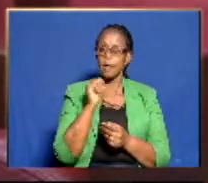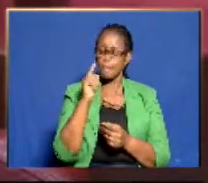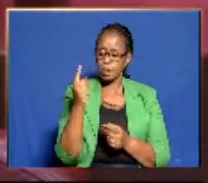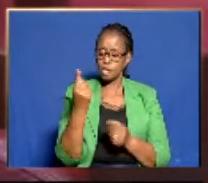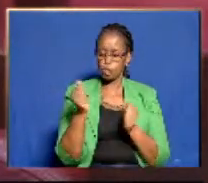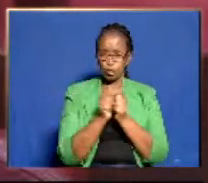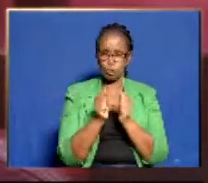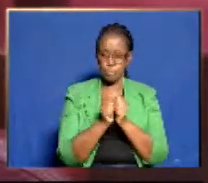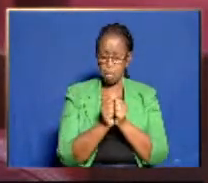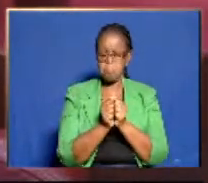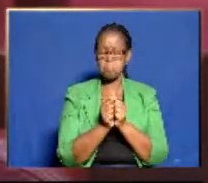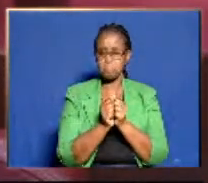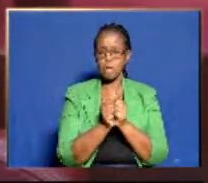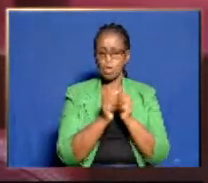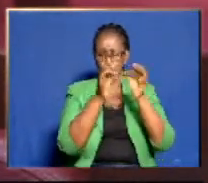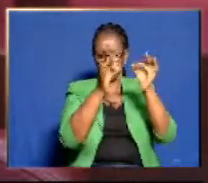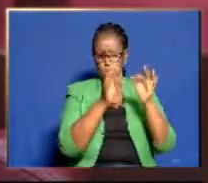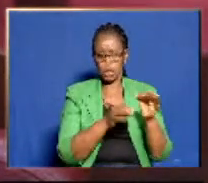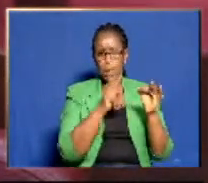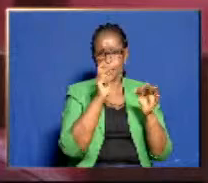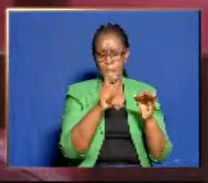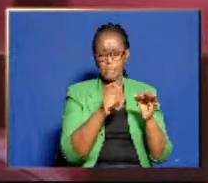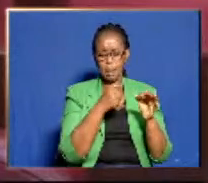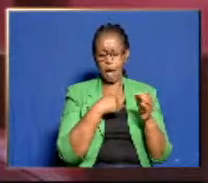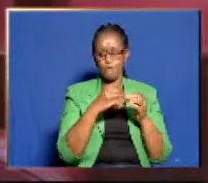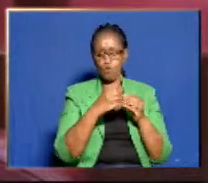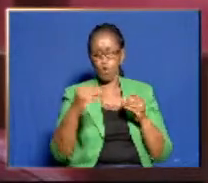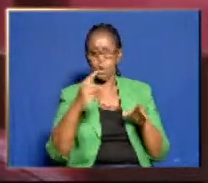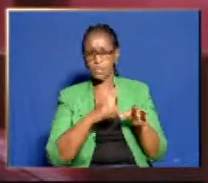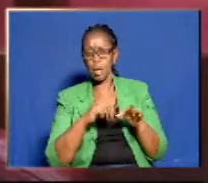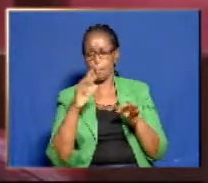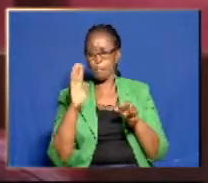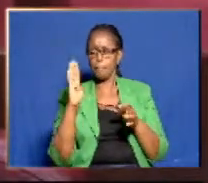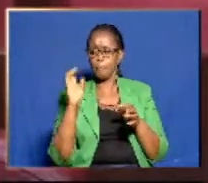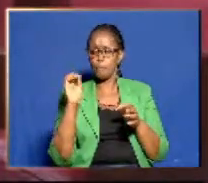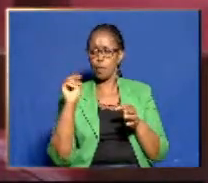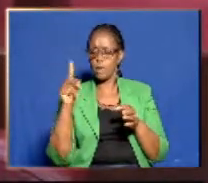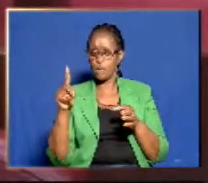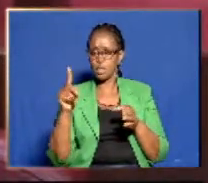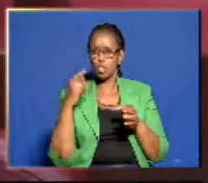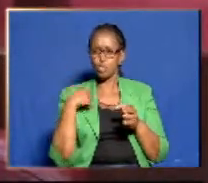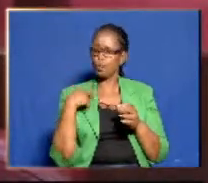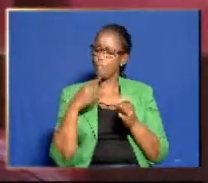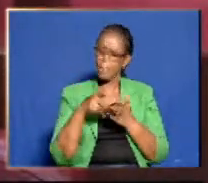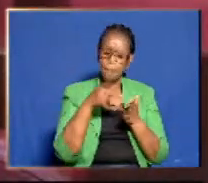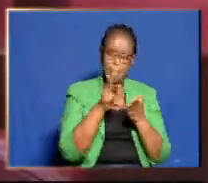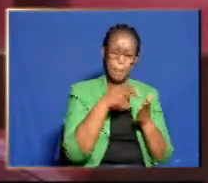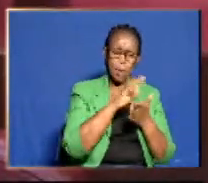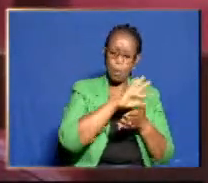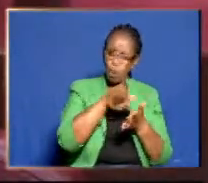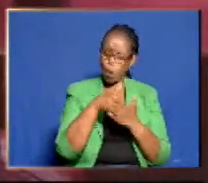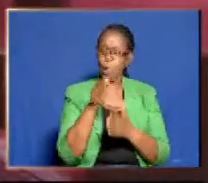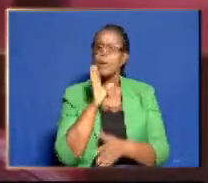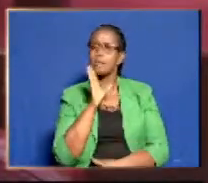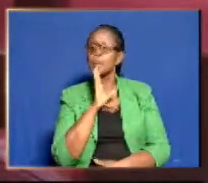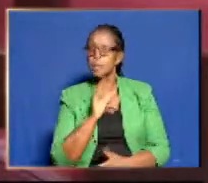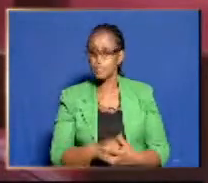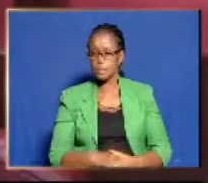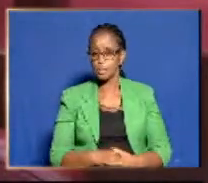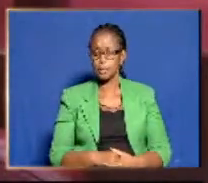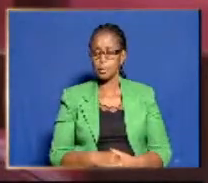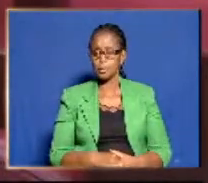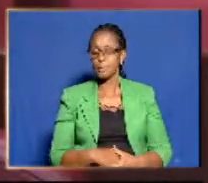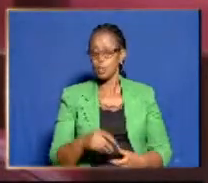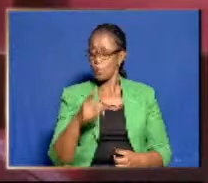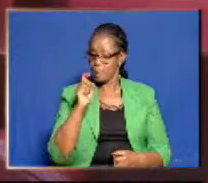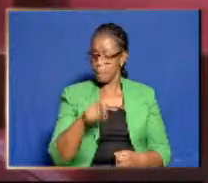come up with a long-term bond so that they can settle out these pending bills. We are saying that this bond should be